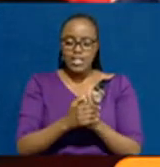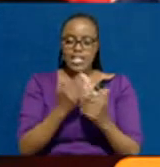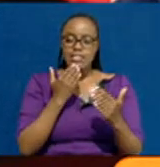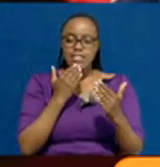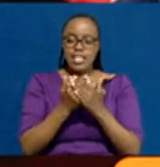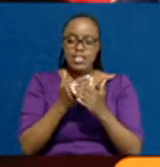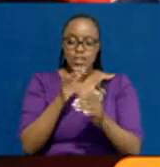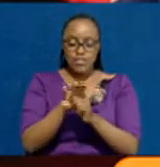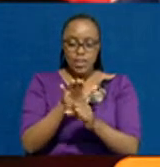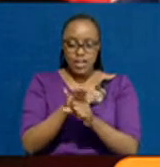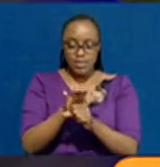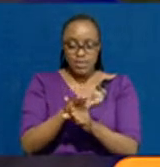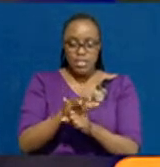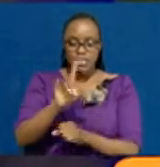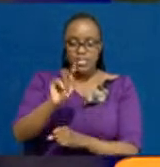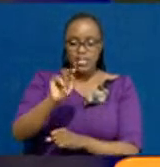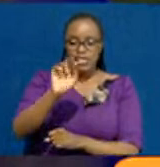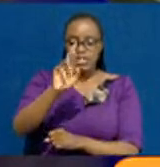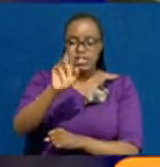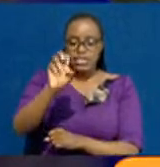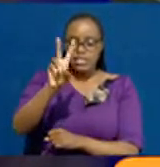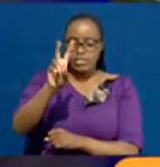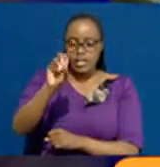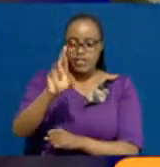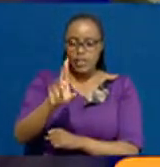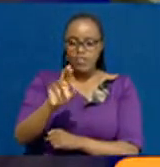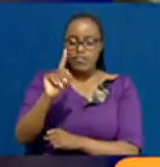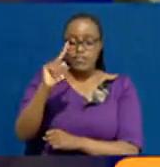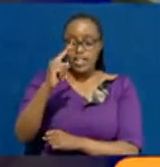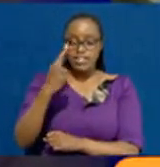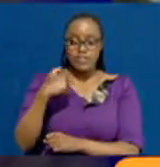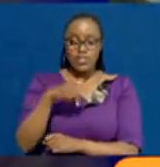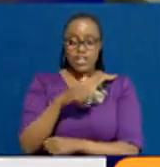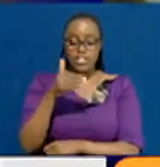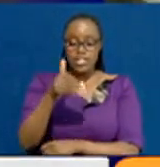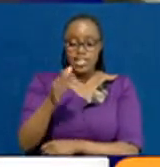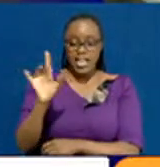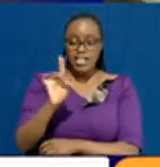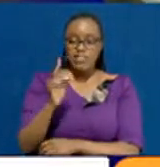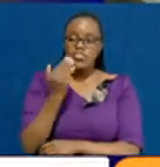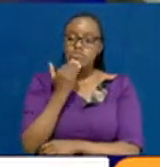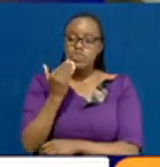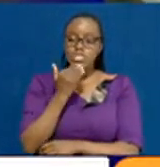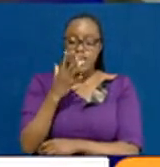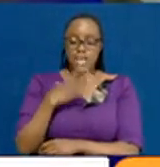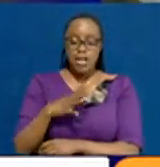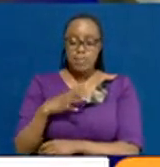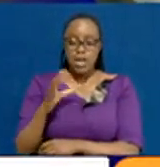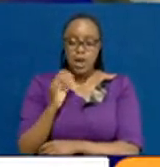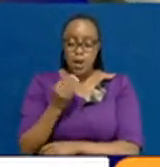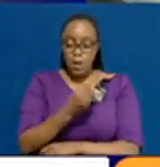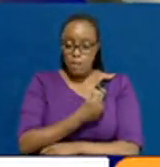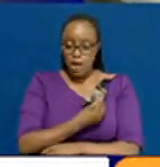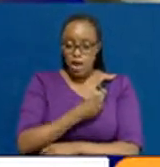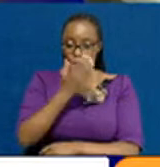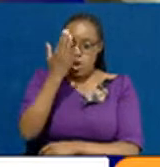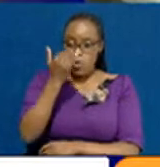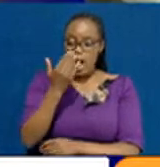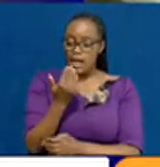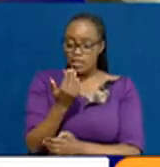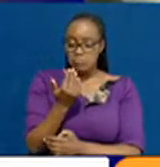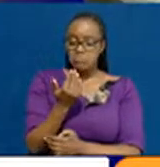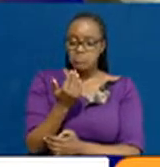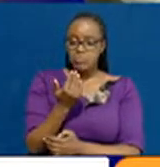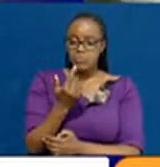much, Trevor. So first and foremost, for us in Nairobi, we want to thank our population because